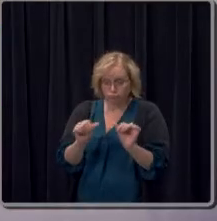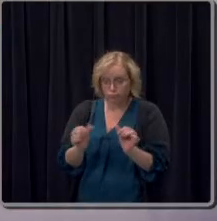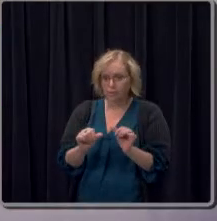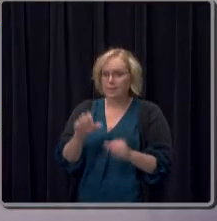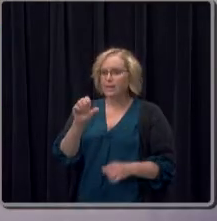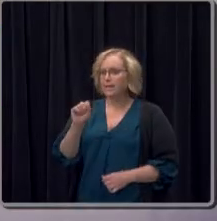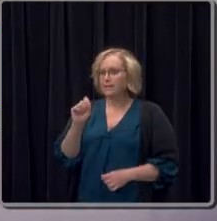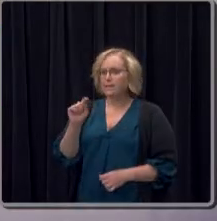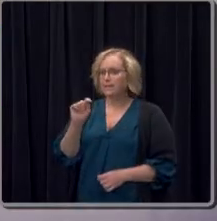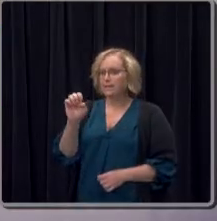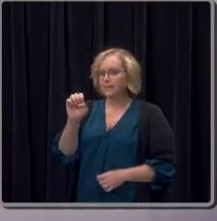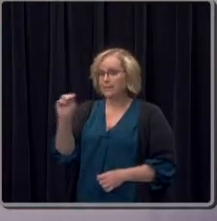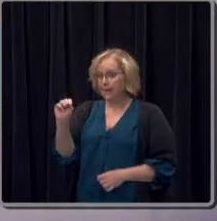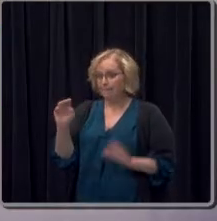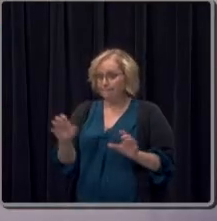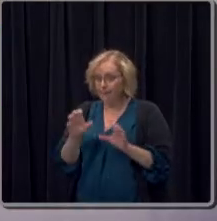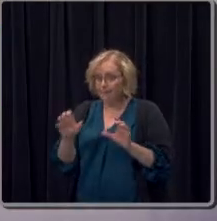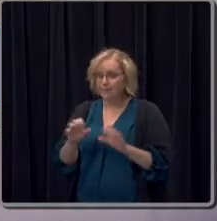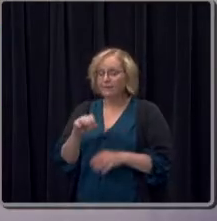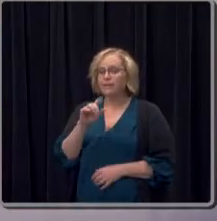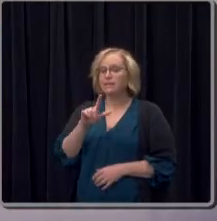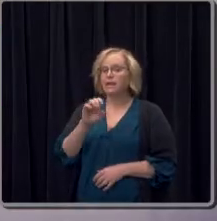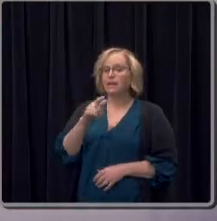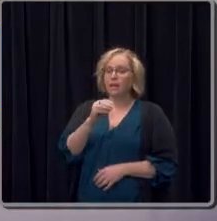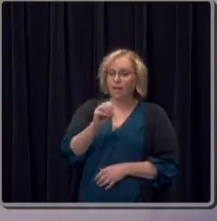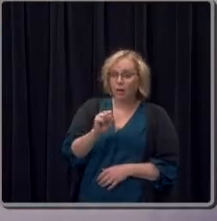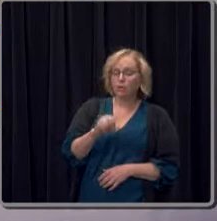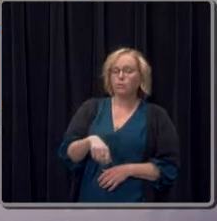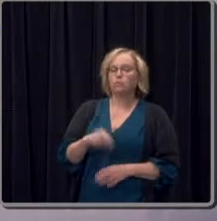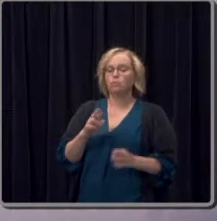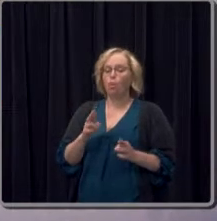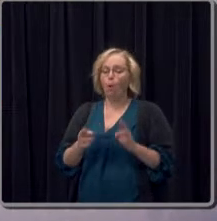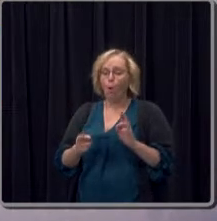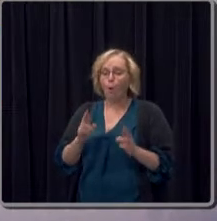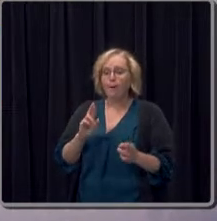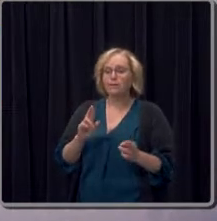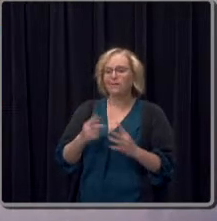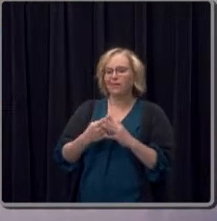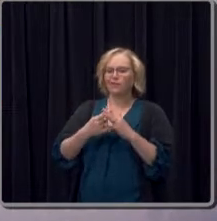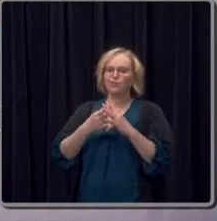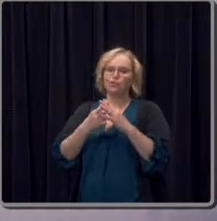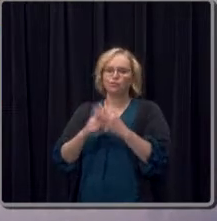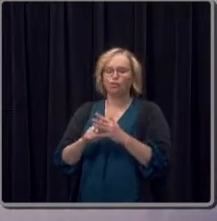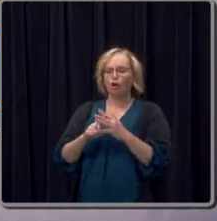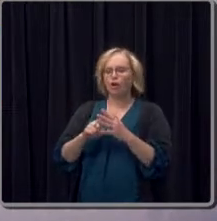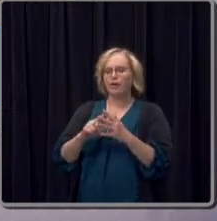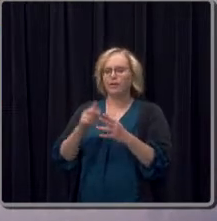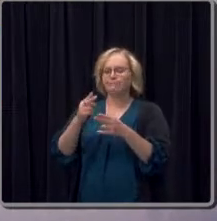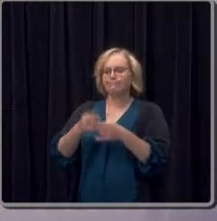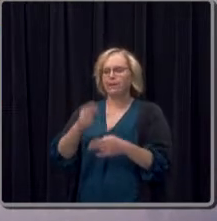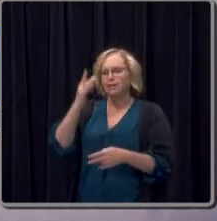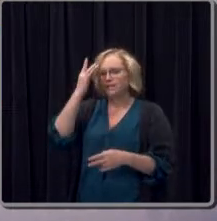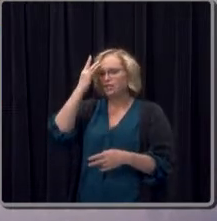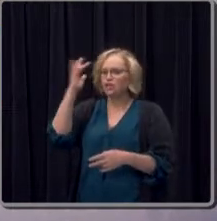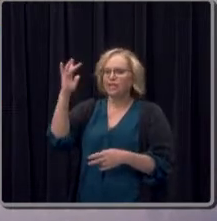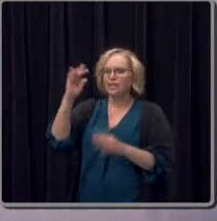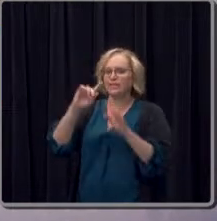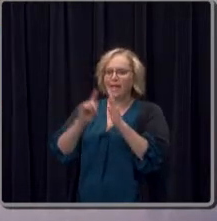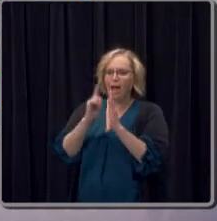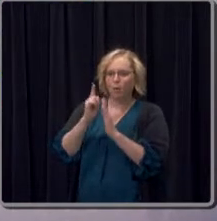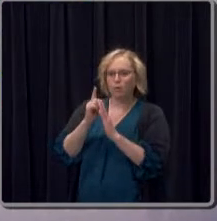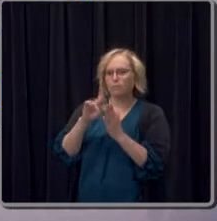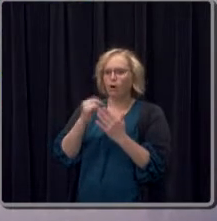Legos, robots that kids can work with. She started doing Genius Hour projects with 5th graders this year as